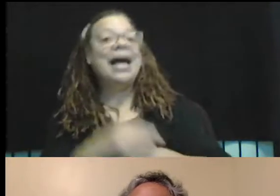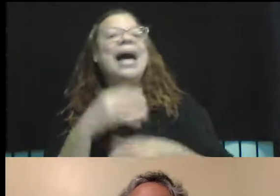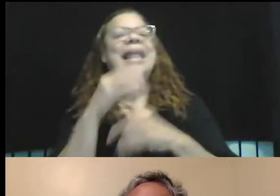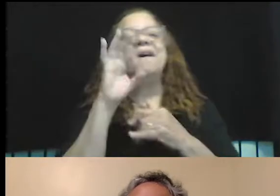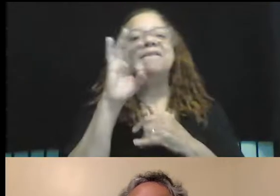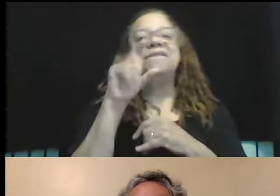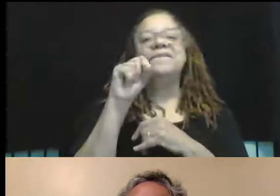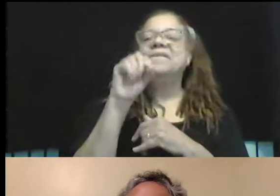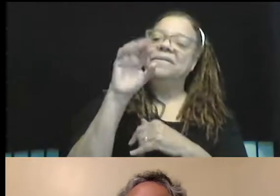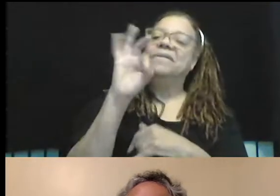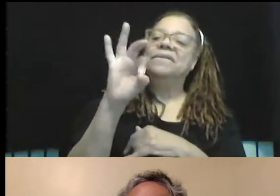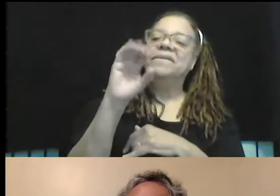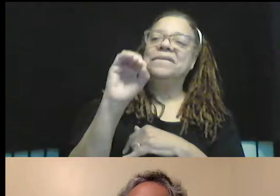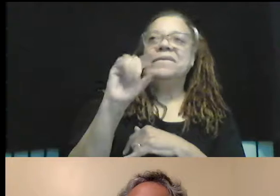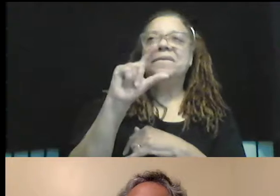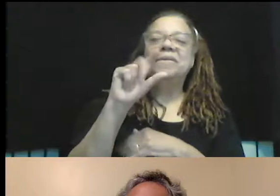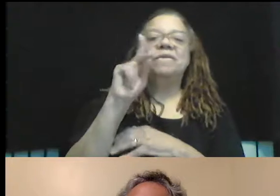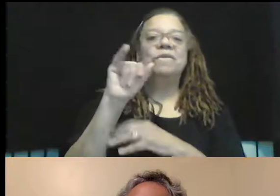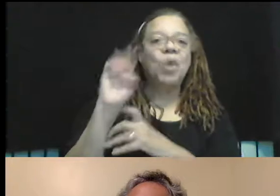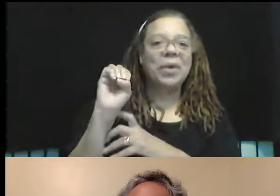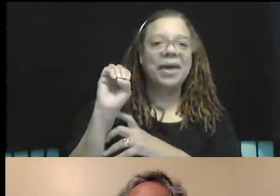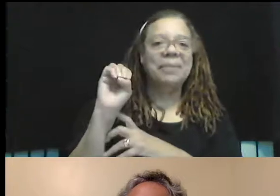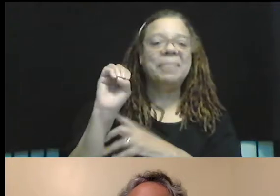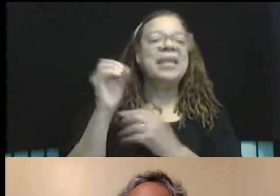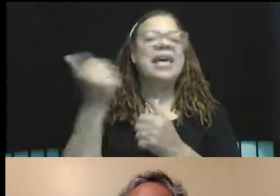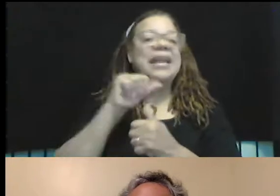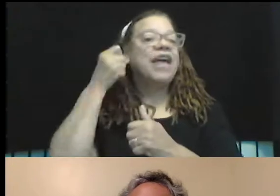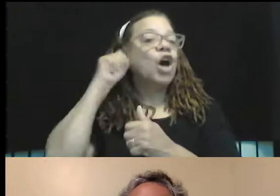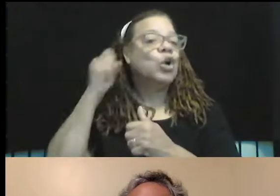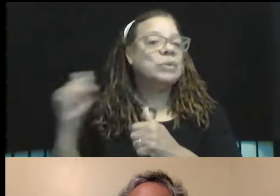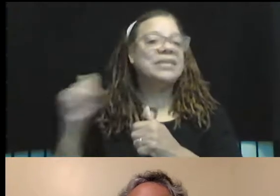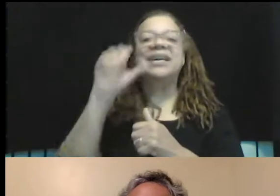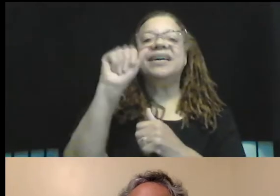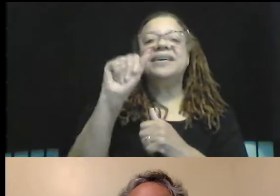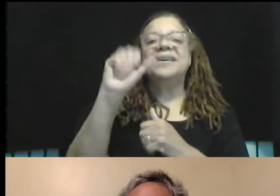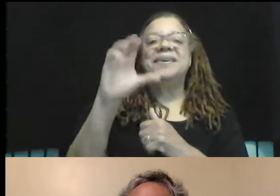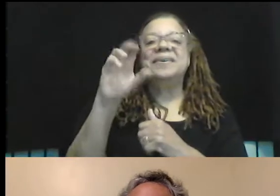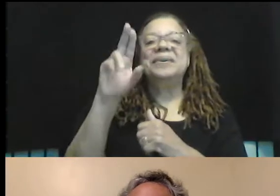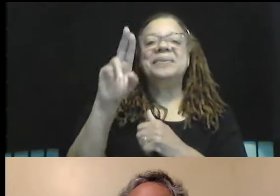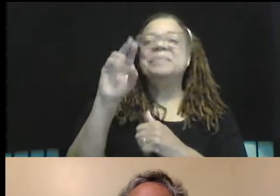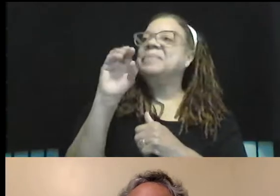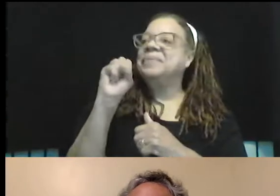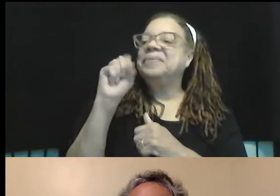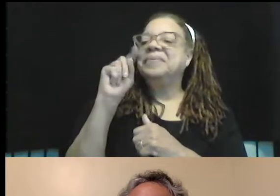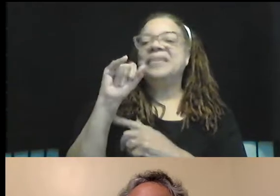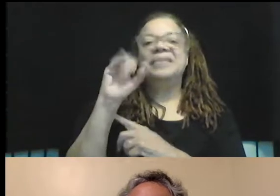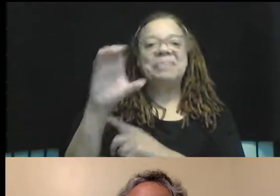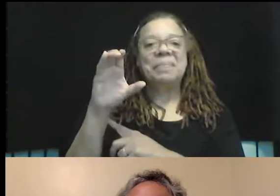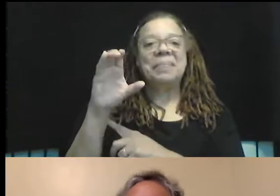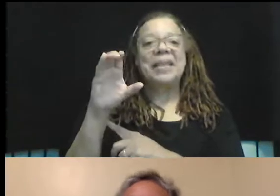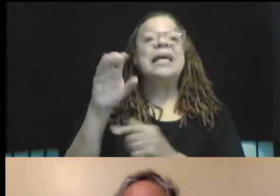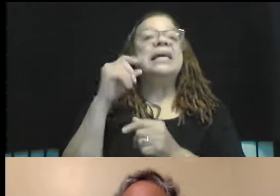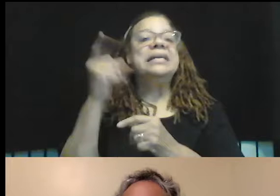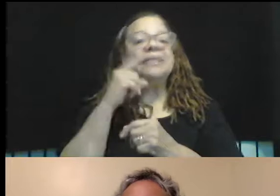I like anything acoustic or um stuff like that's calming but